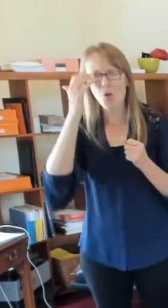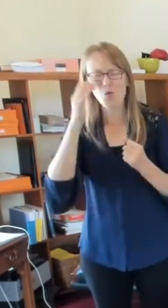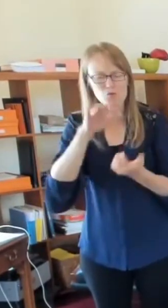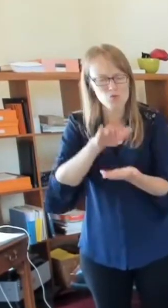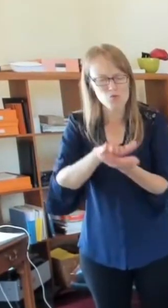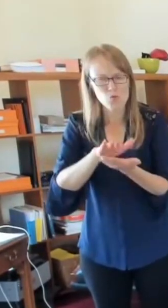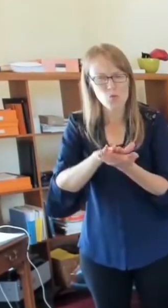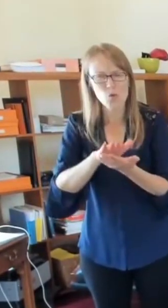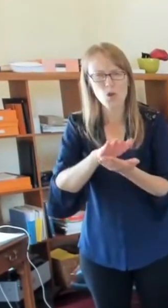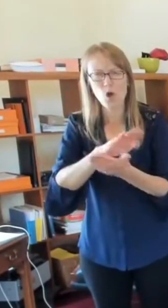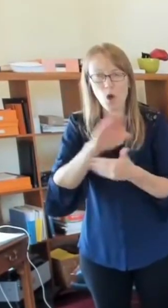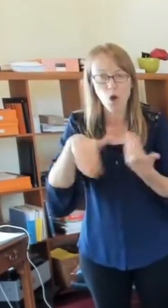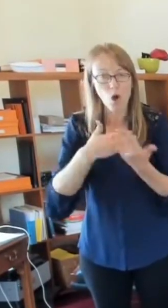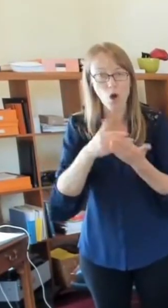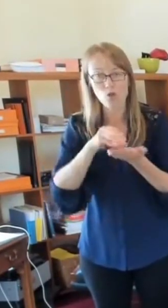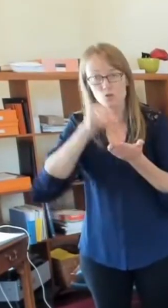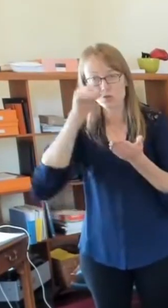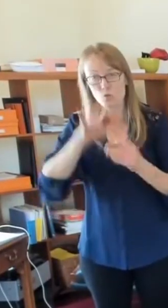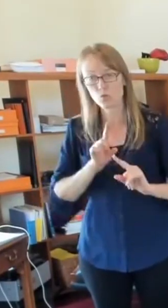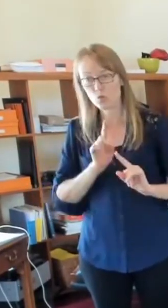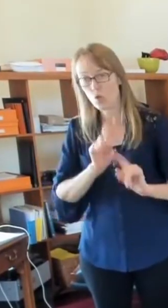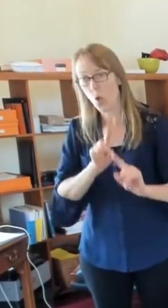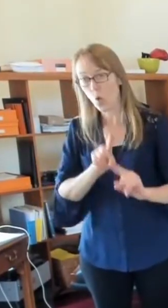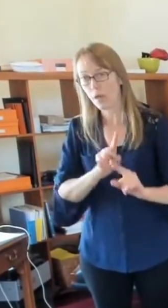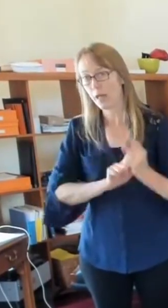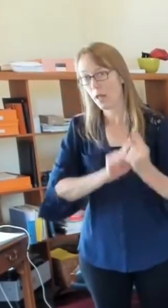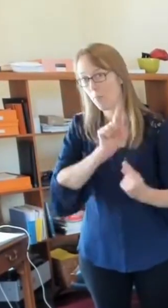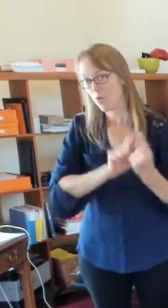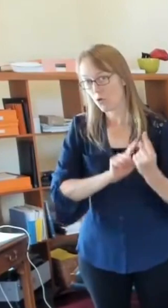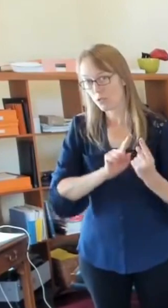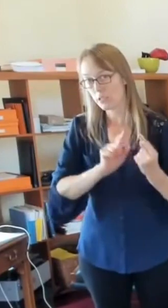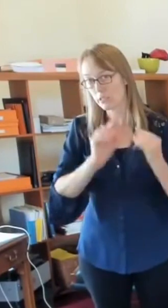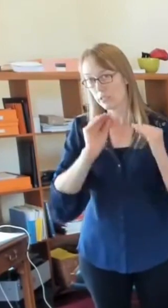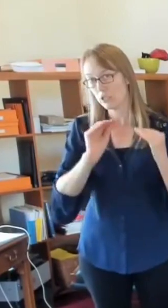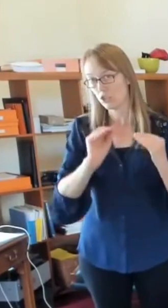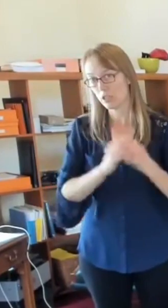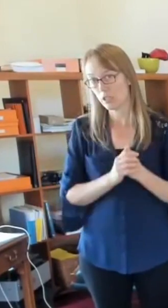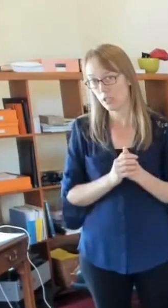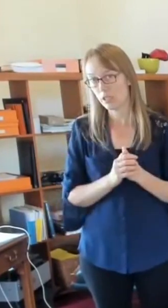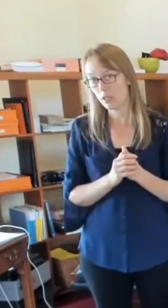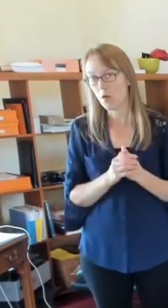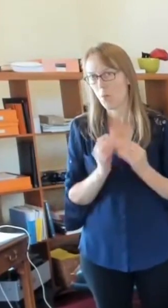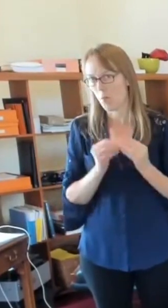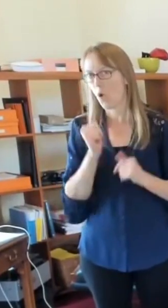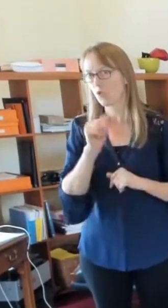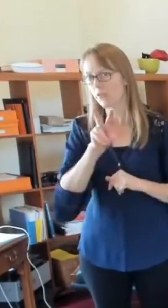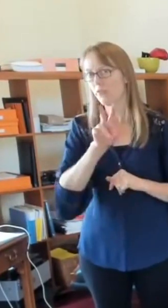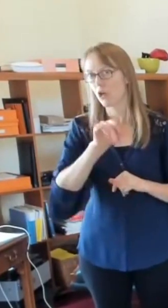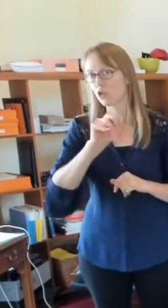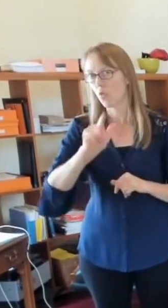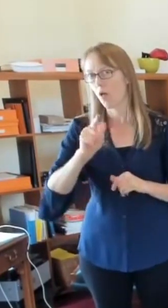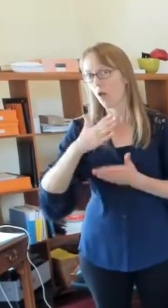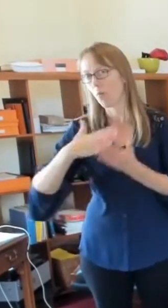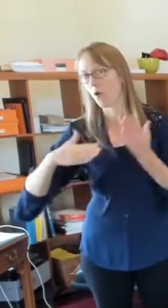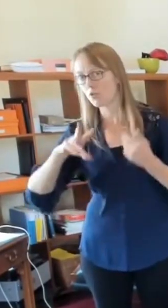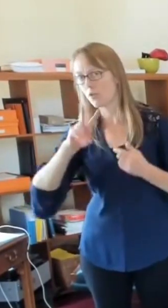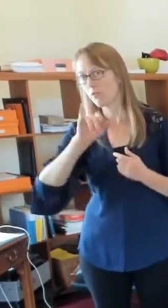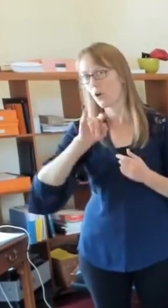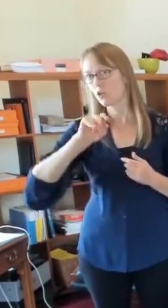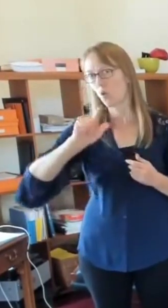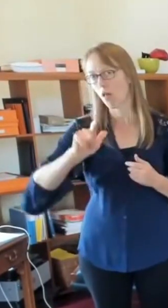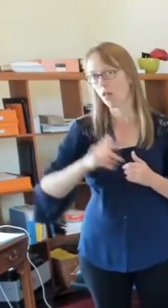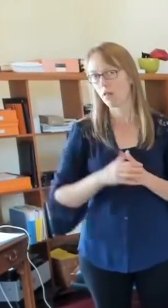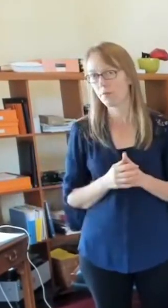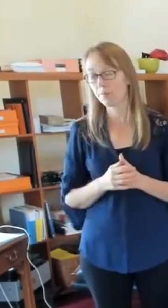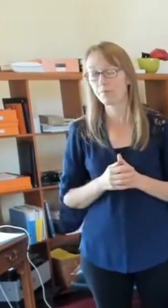some component of virtual learning. Emily has a new question. What's the risk of flooding looking like for the city of St.